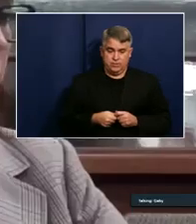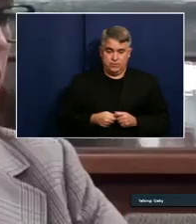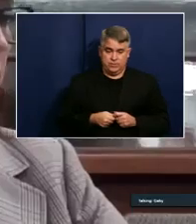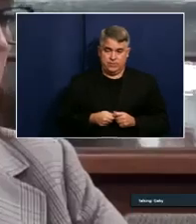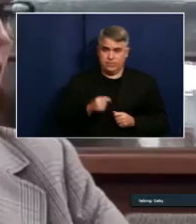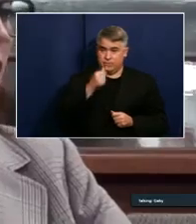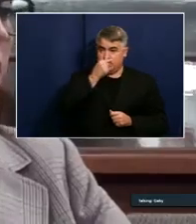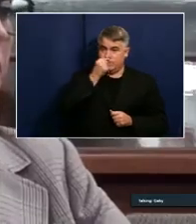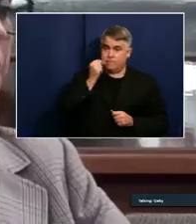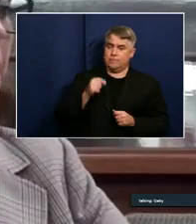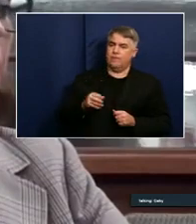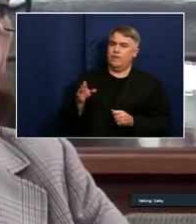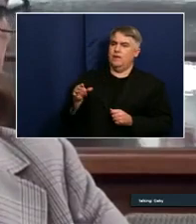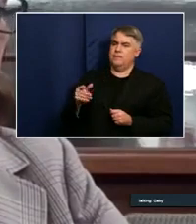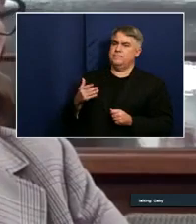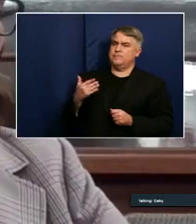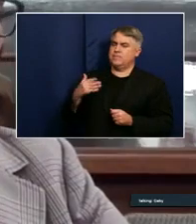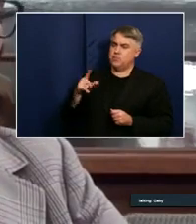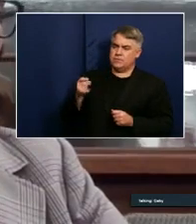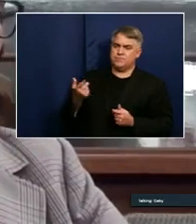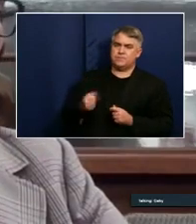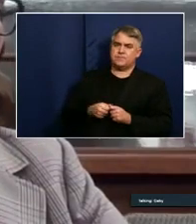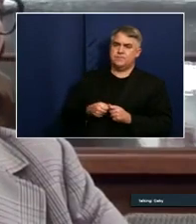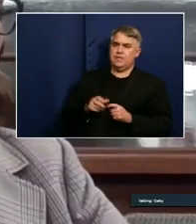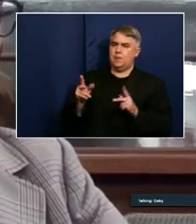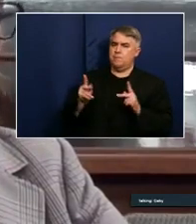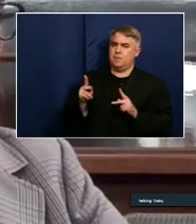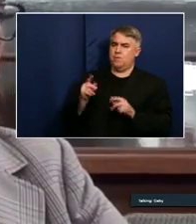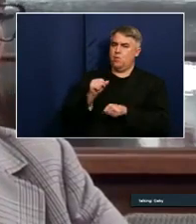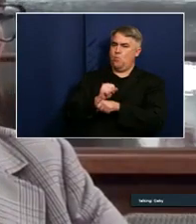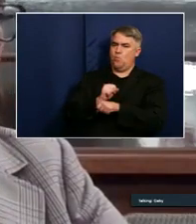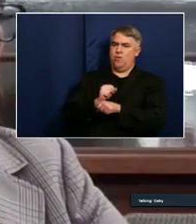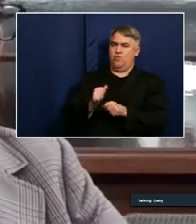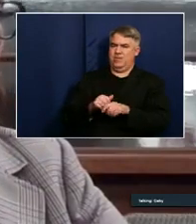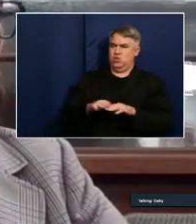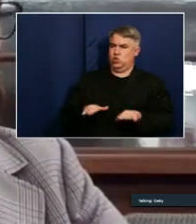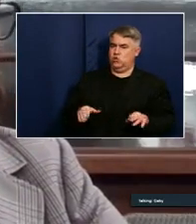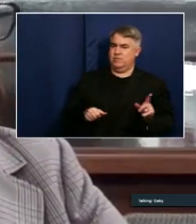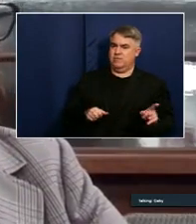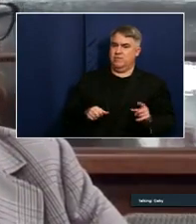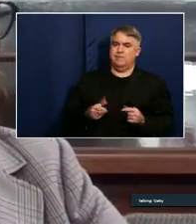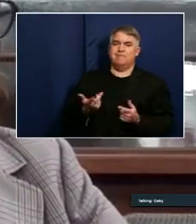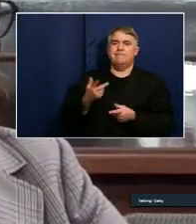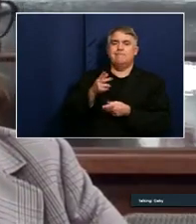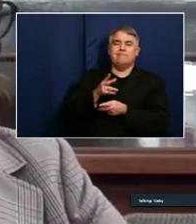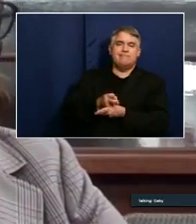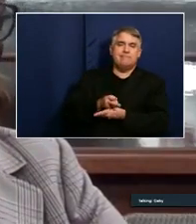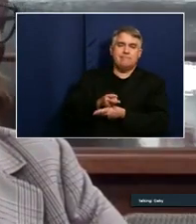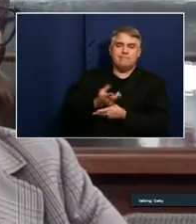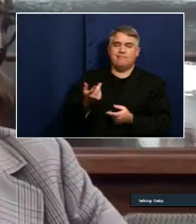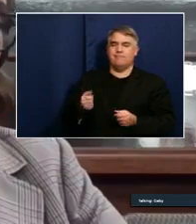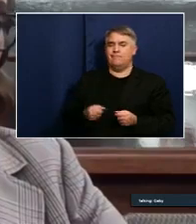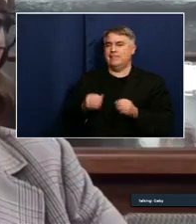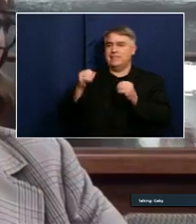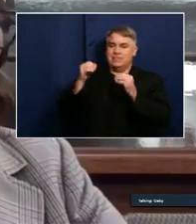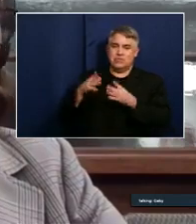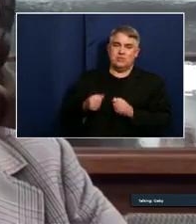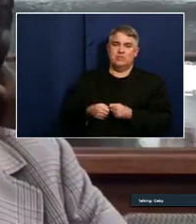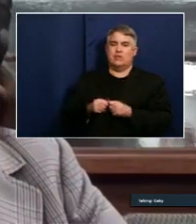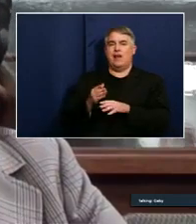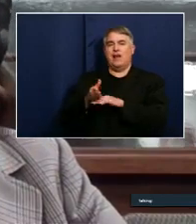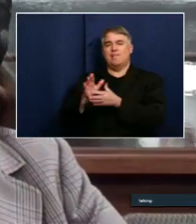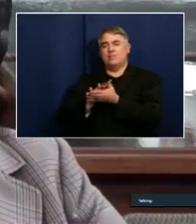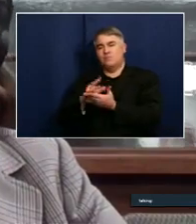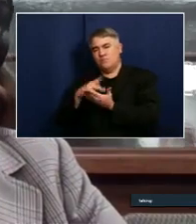Okay, next question. When are people who work with children, like childcare workers, teachers, after-school program leaders, going to be allowed to get the vaccine? And that was submitted